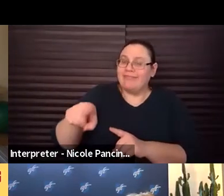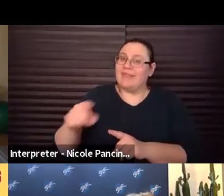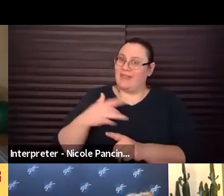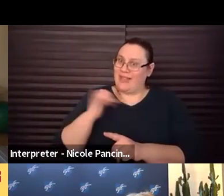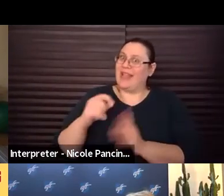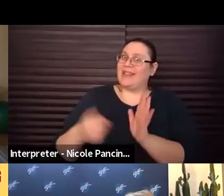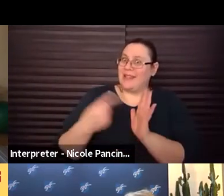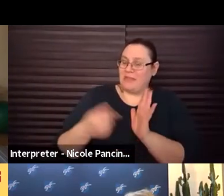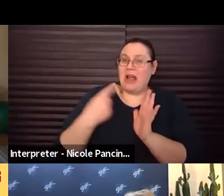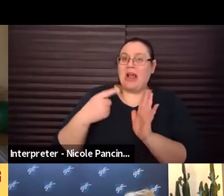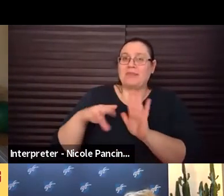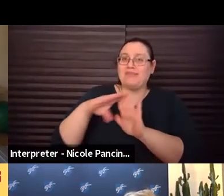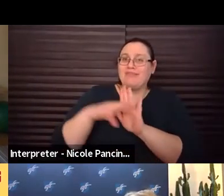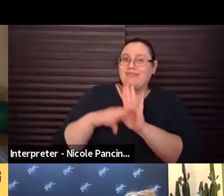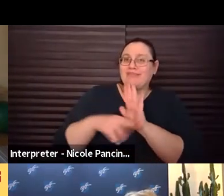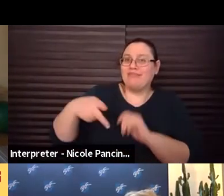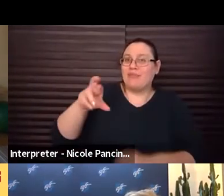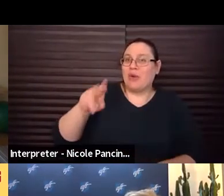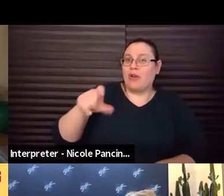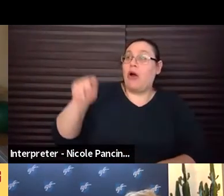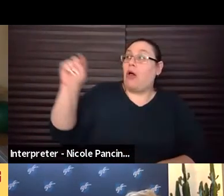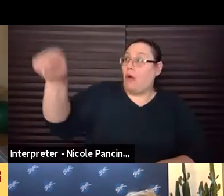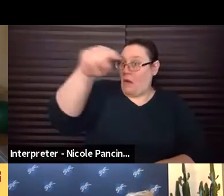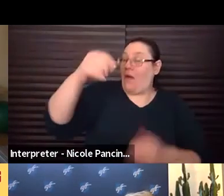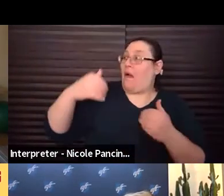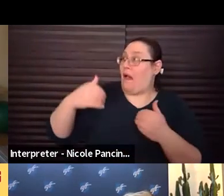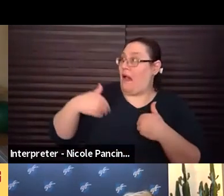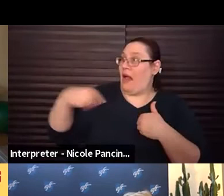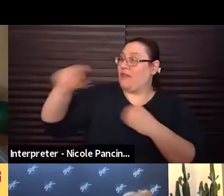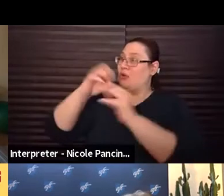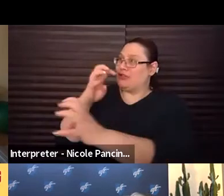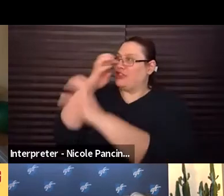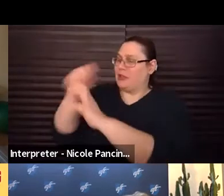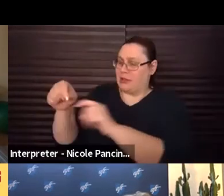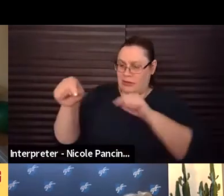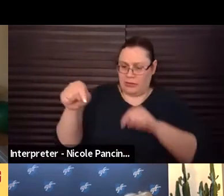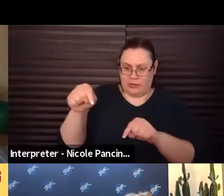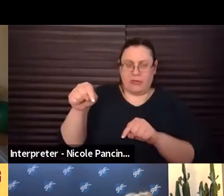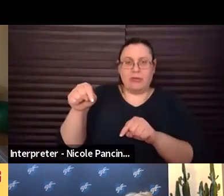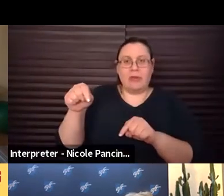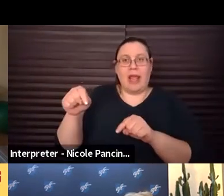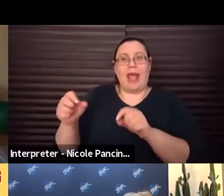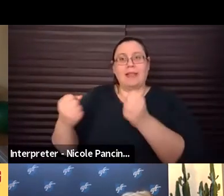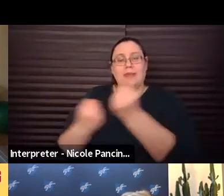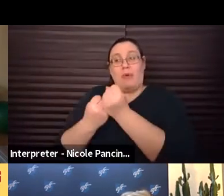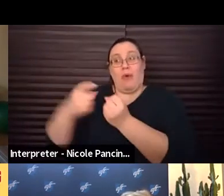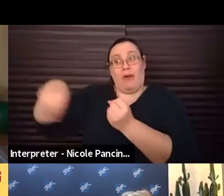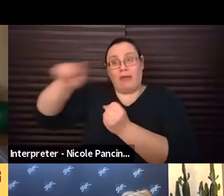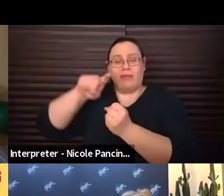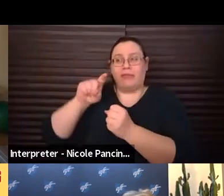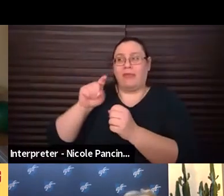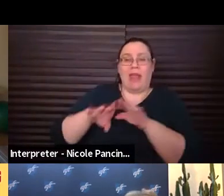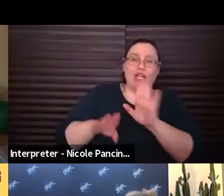the protocols that exist in other parts of society are actually stricter and more supportive of us than they are of your members, who